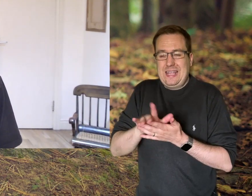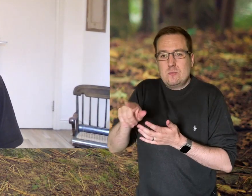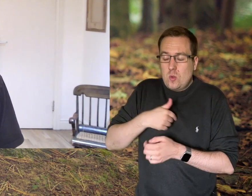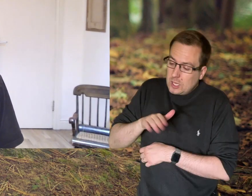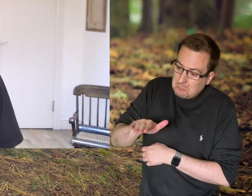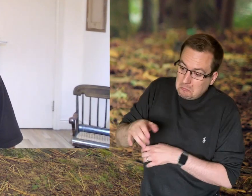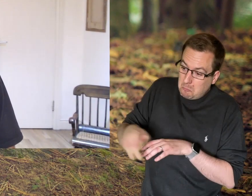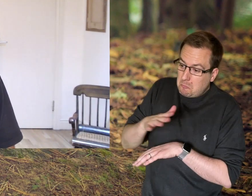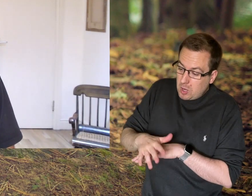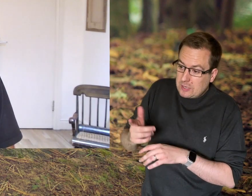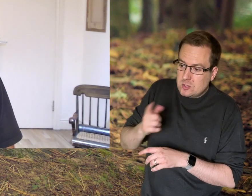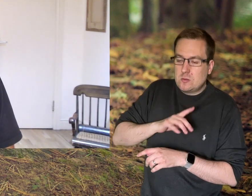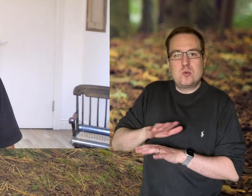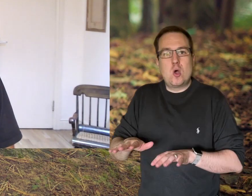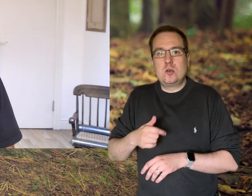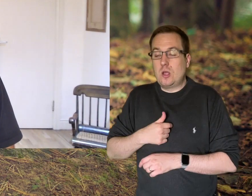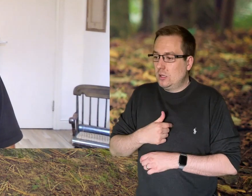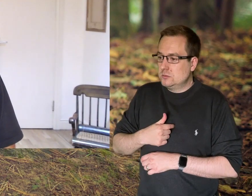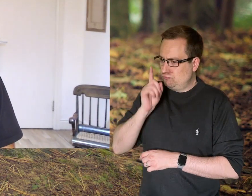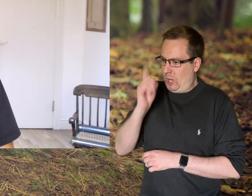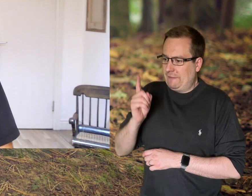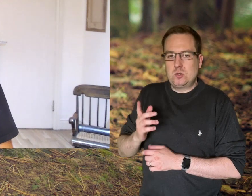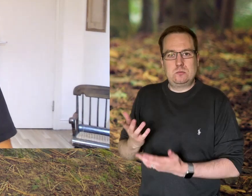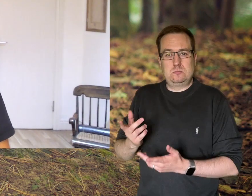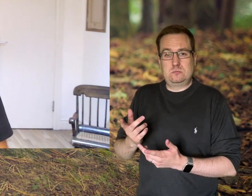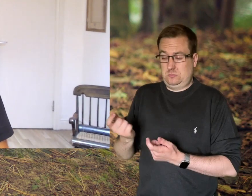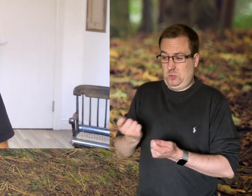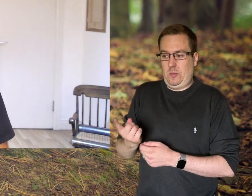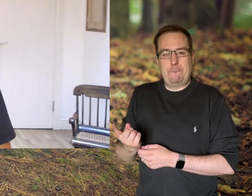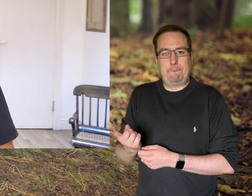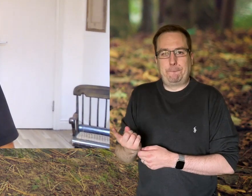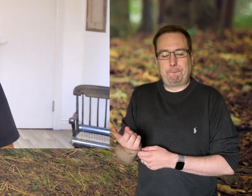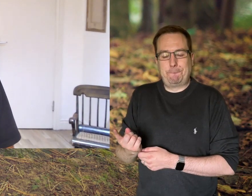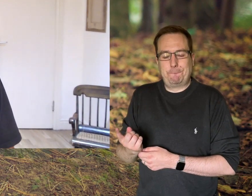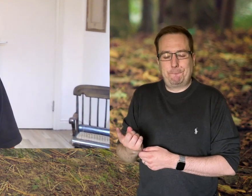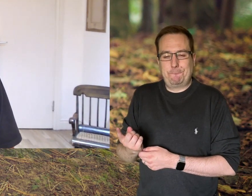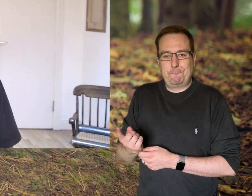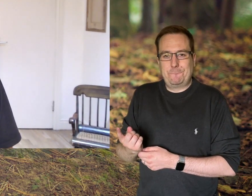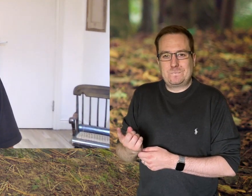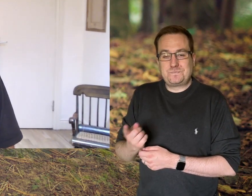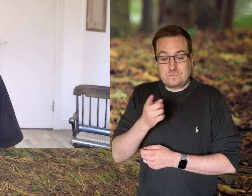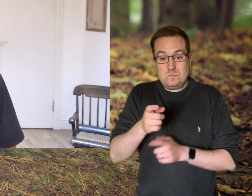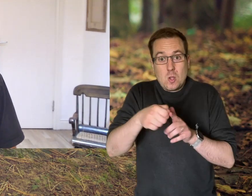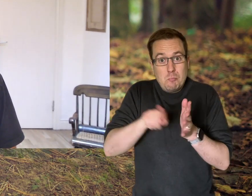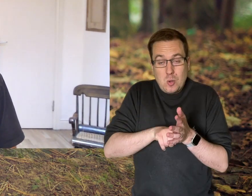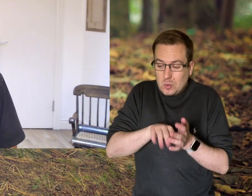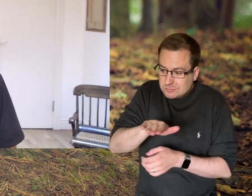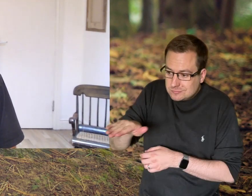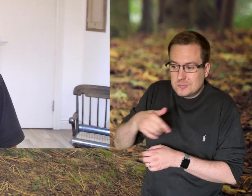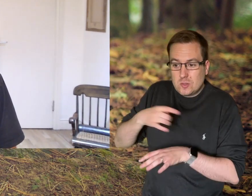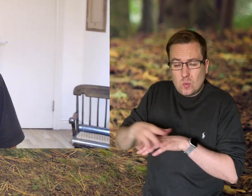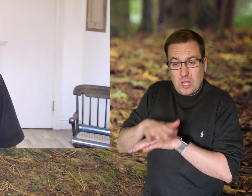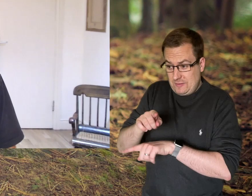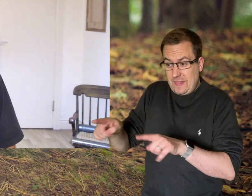wives rather than a command. So you see how radical he's been. He's addressing wives who had little value